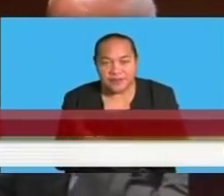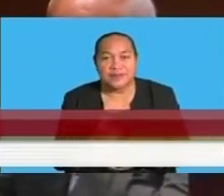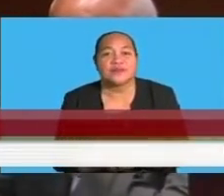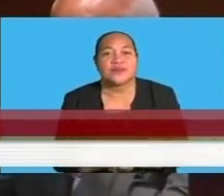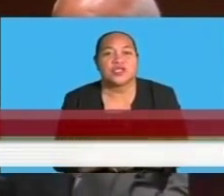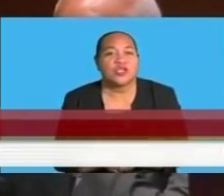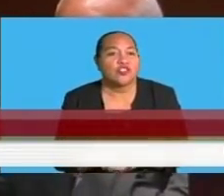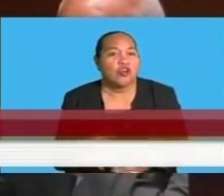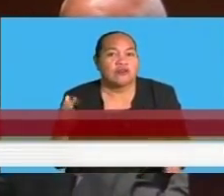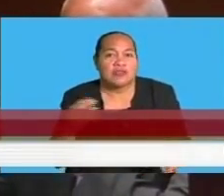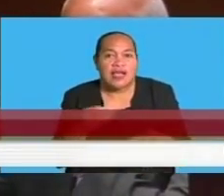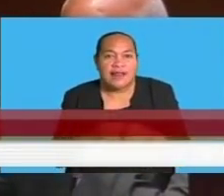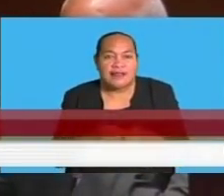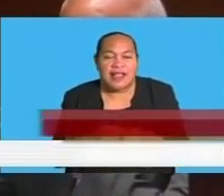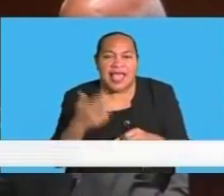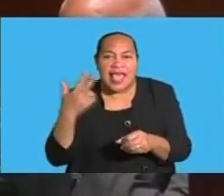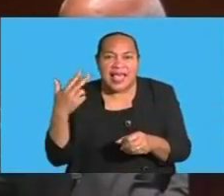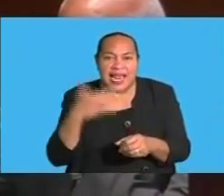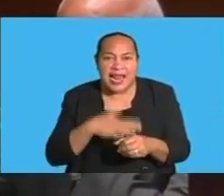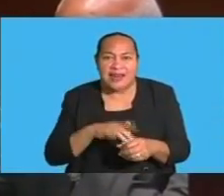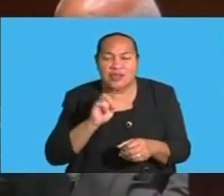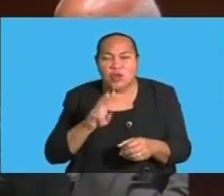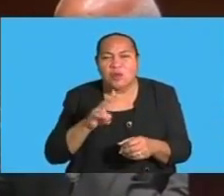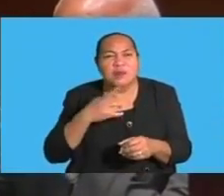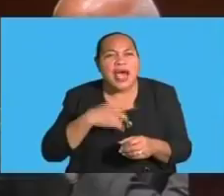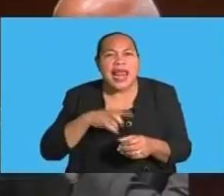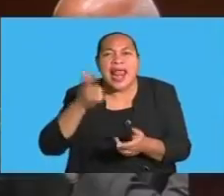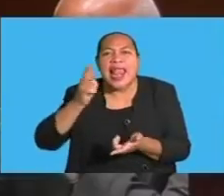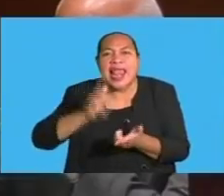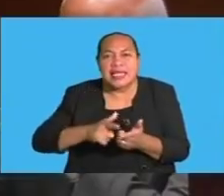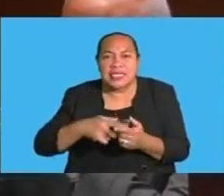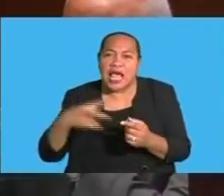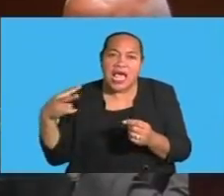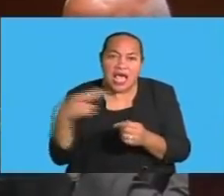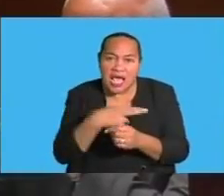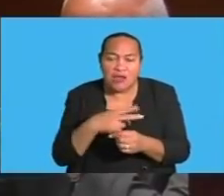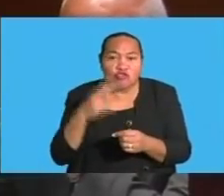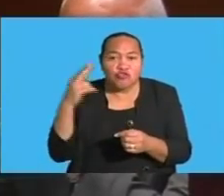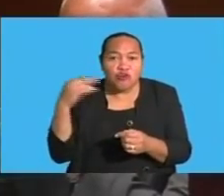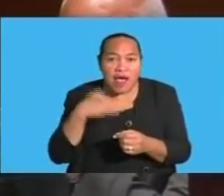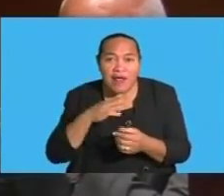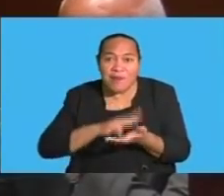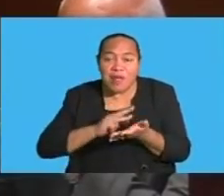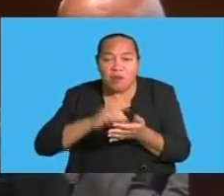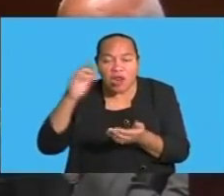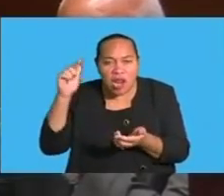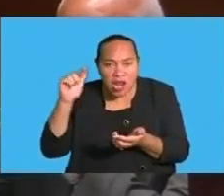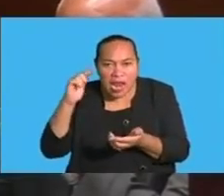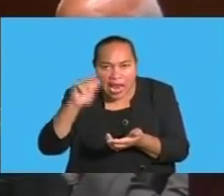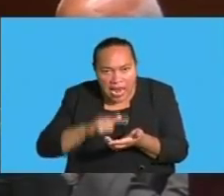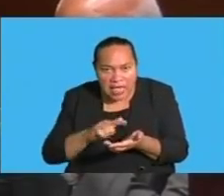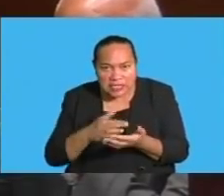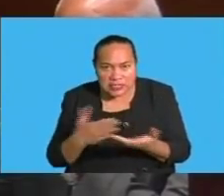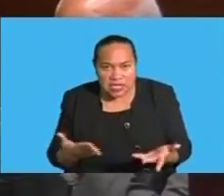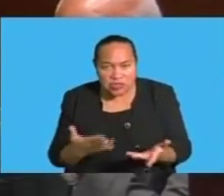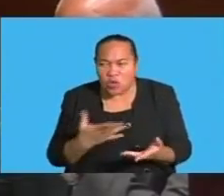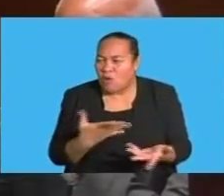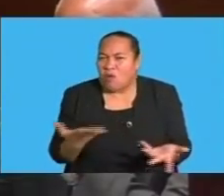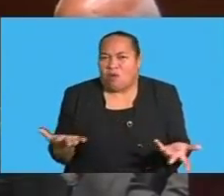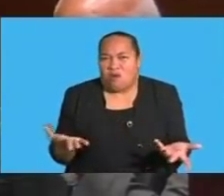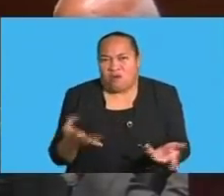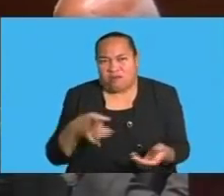802.6 million budget is 200 million less than last year's budget of 1 billion should be cause for concern. So where is the